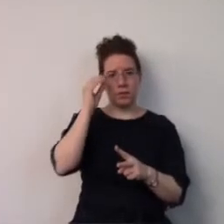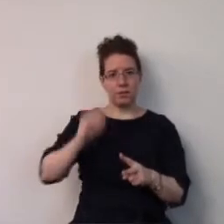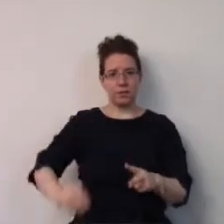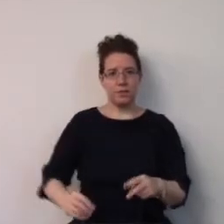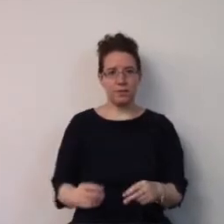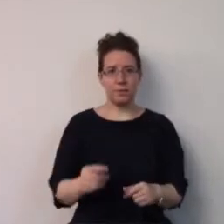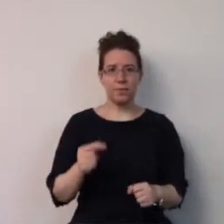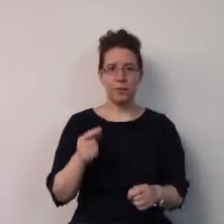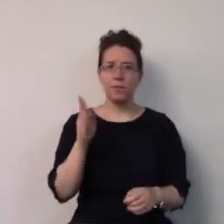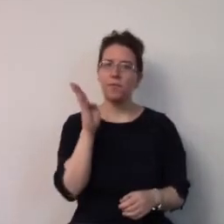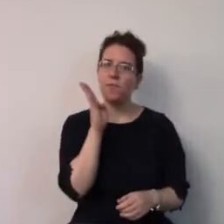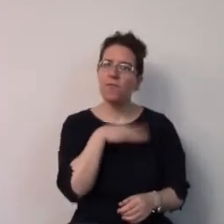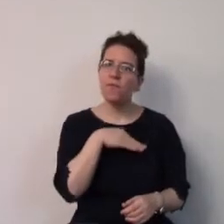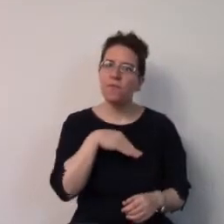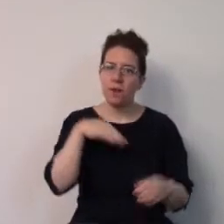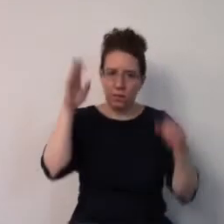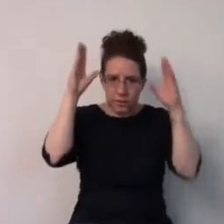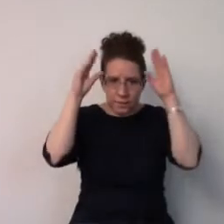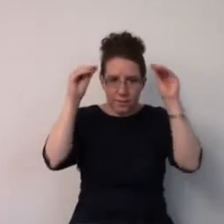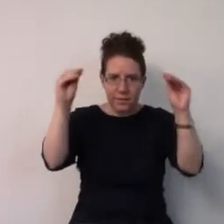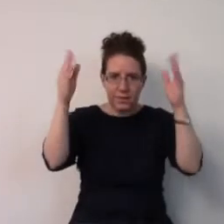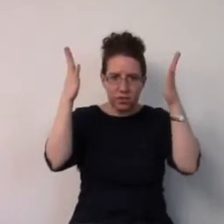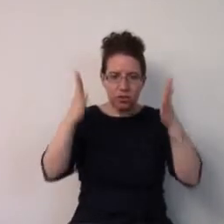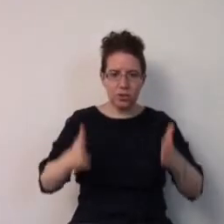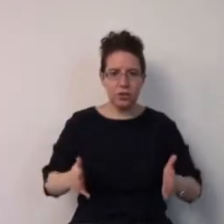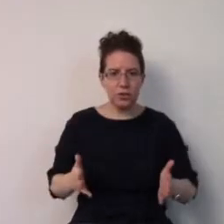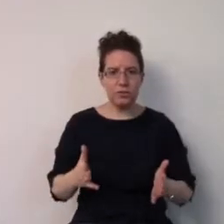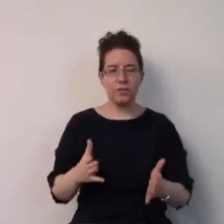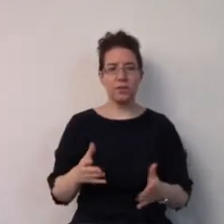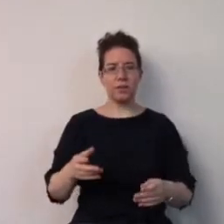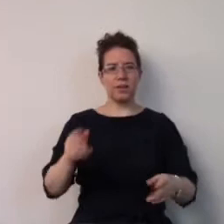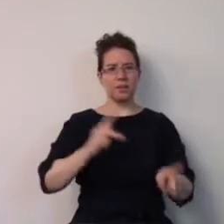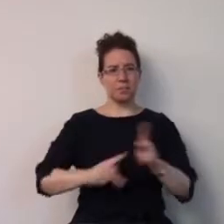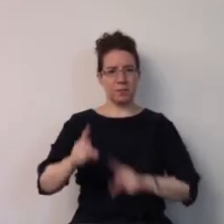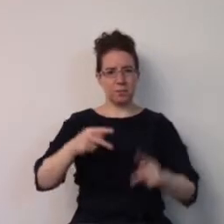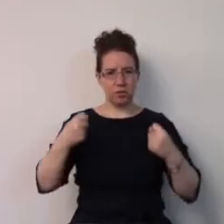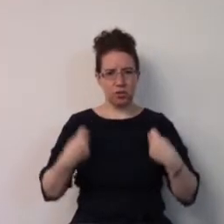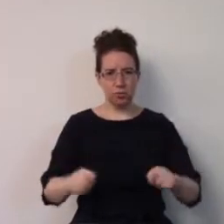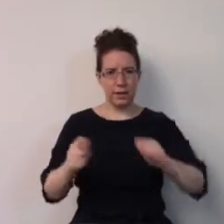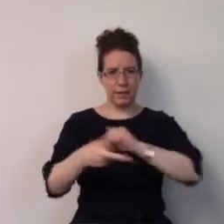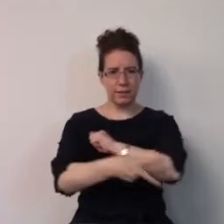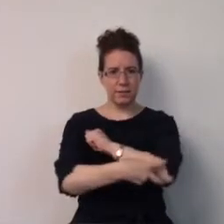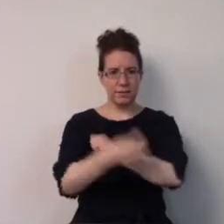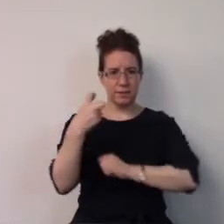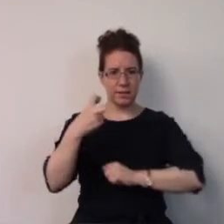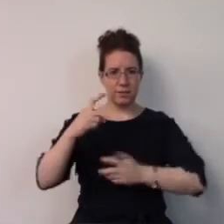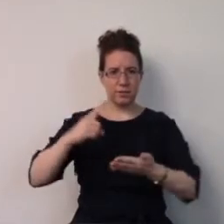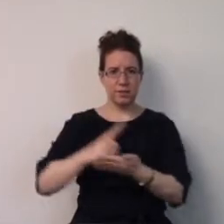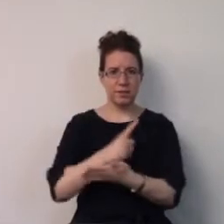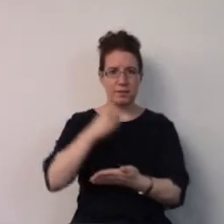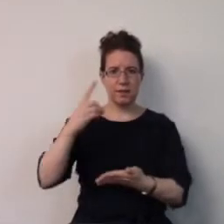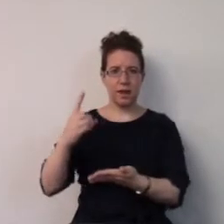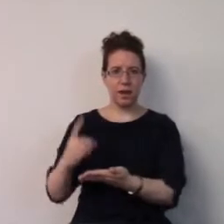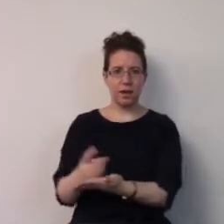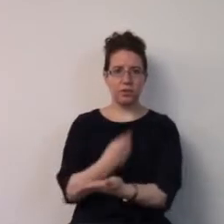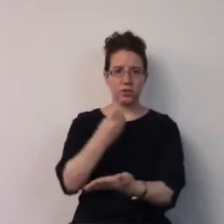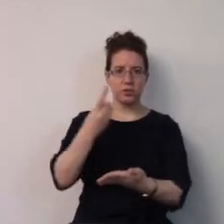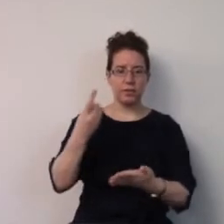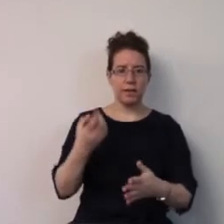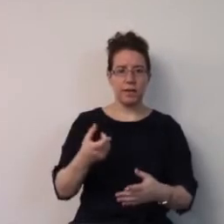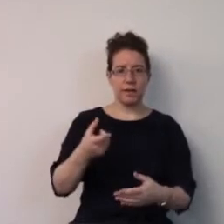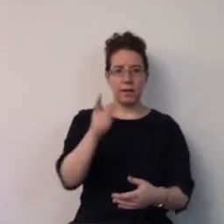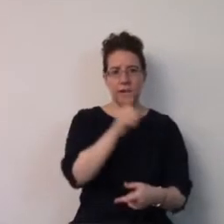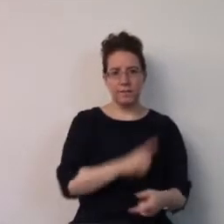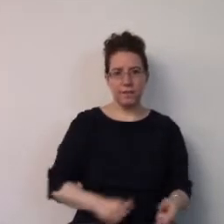to steal the doctrine, the teachings that the Lord himself has taught to you, and we, his disciples, have taught to